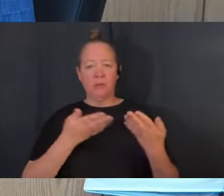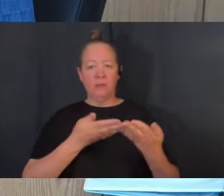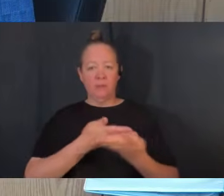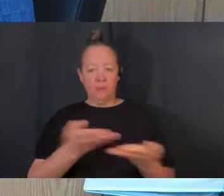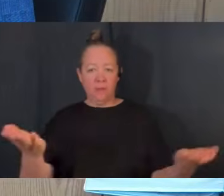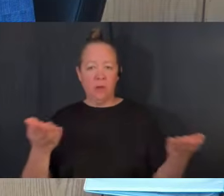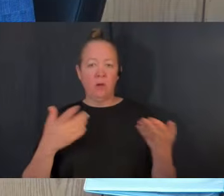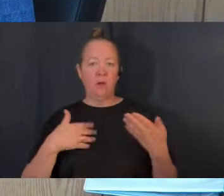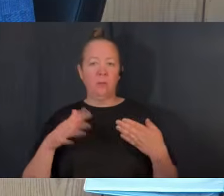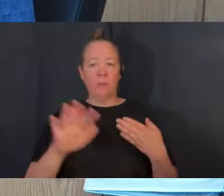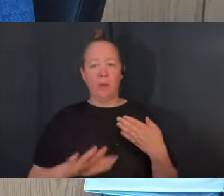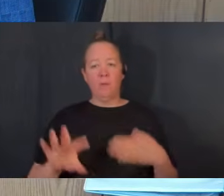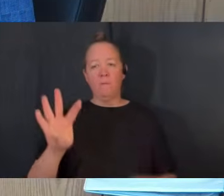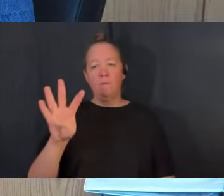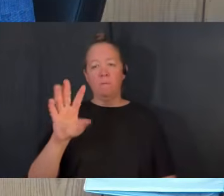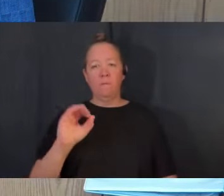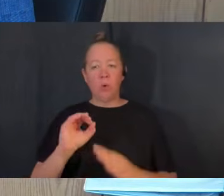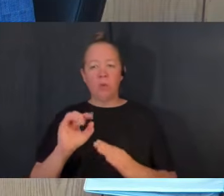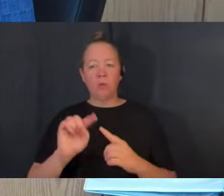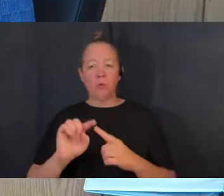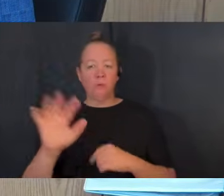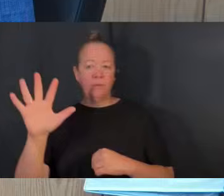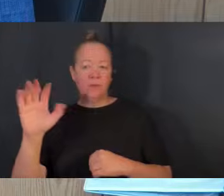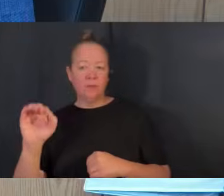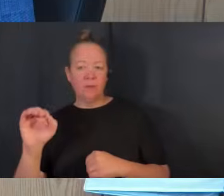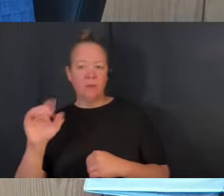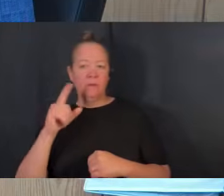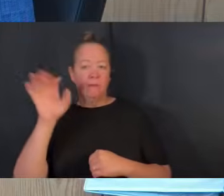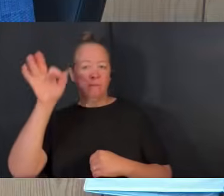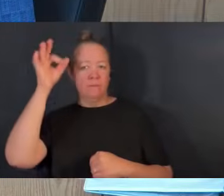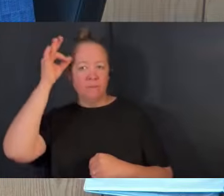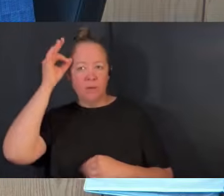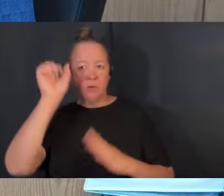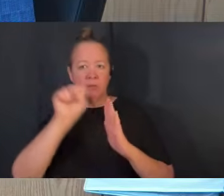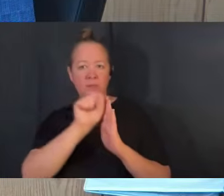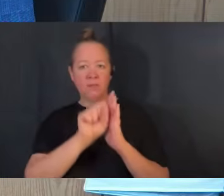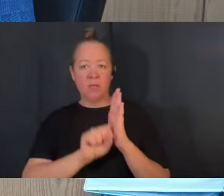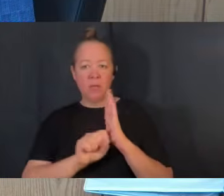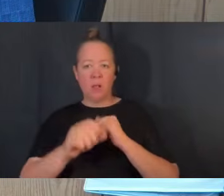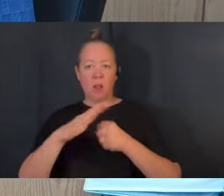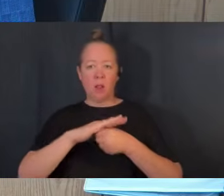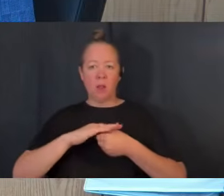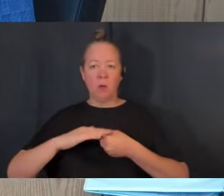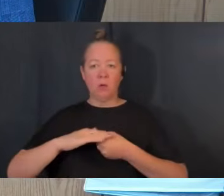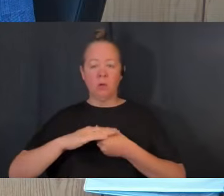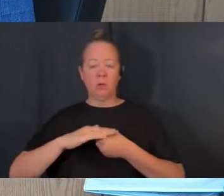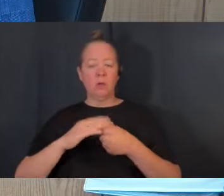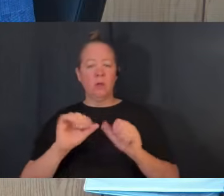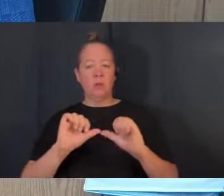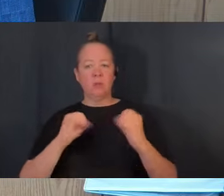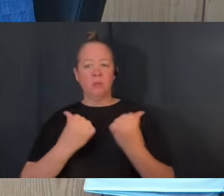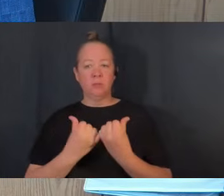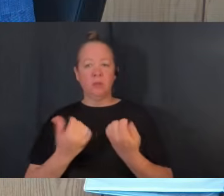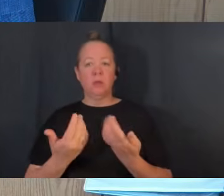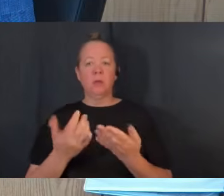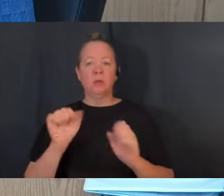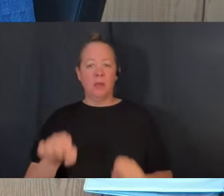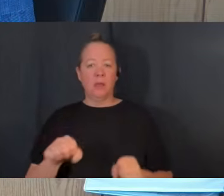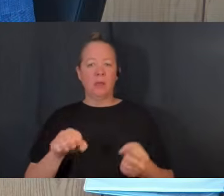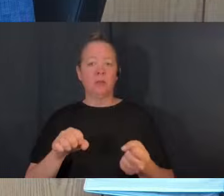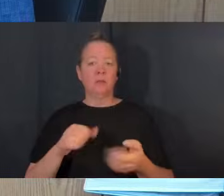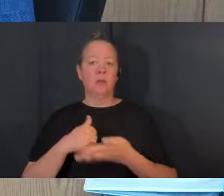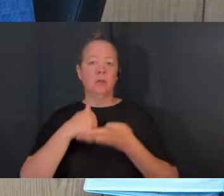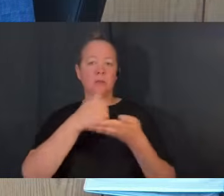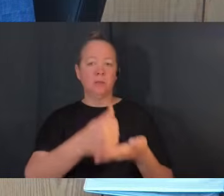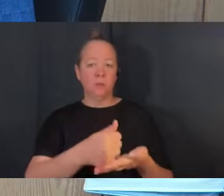50 from the federal, state, local. Again, these are agencies that can assist you with various issues that you